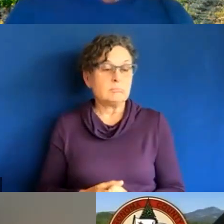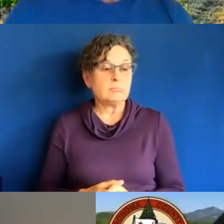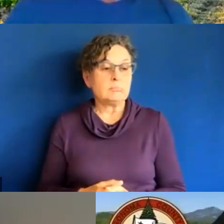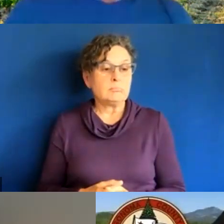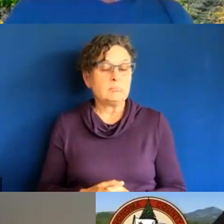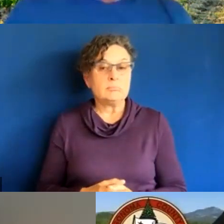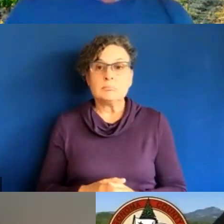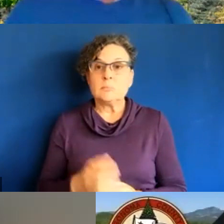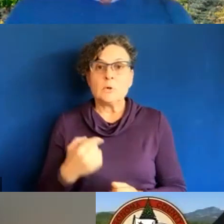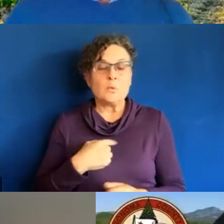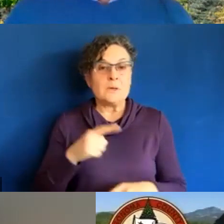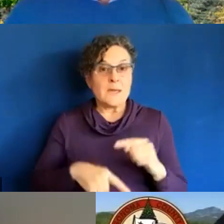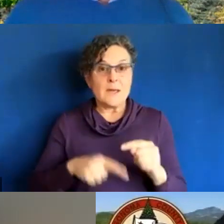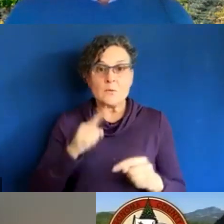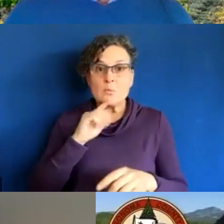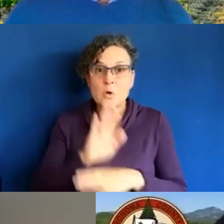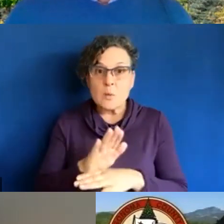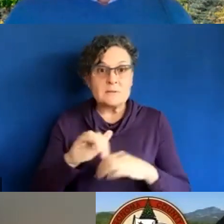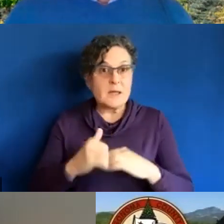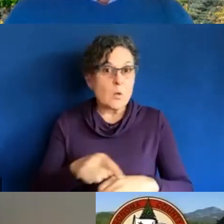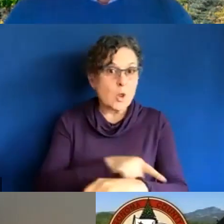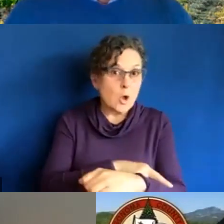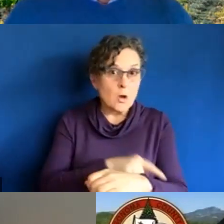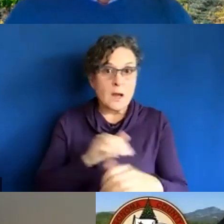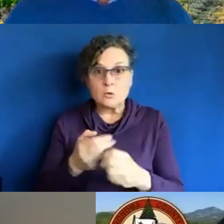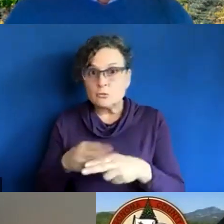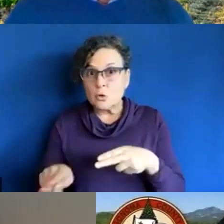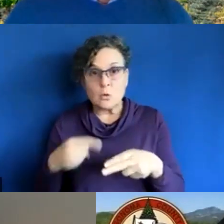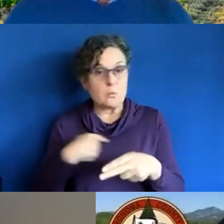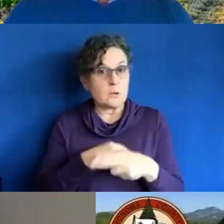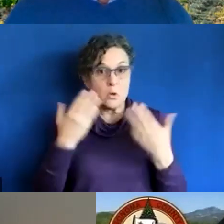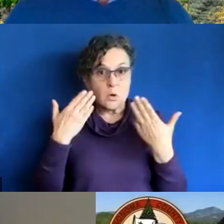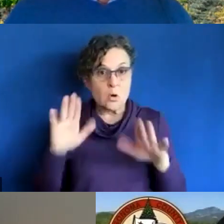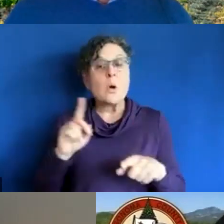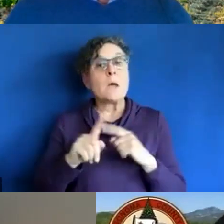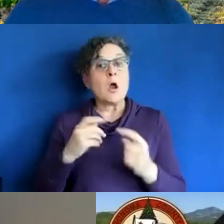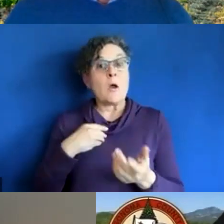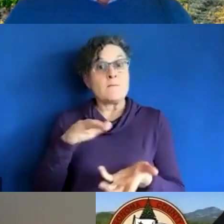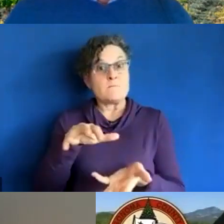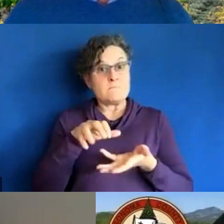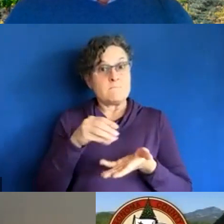we can't make any promises either way here, but we have funding for up to a year.